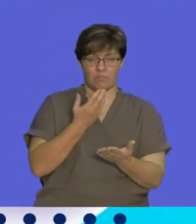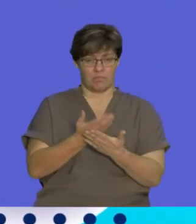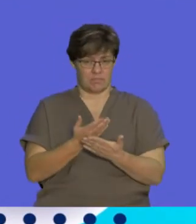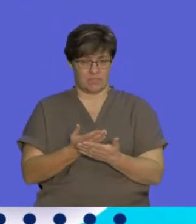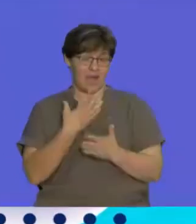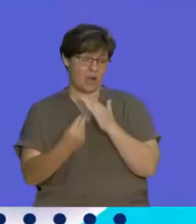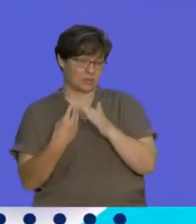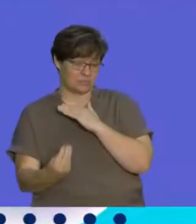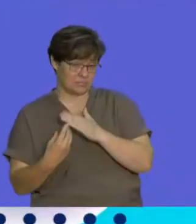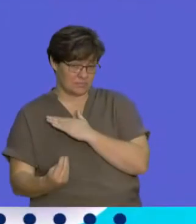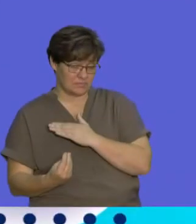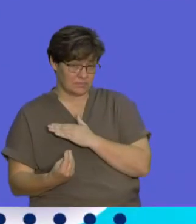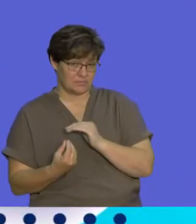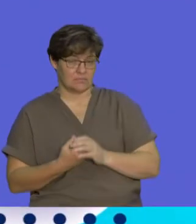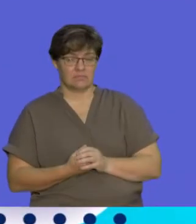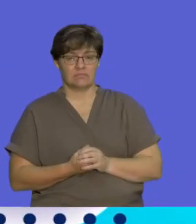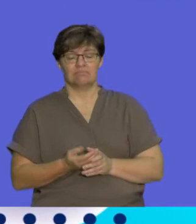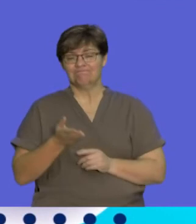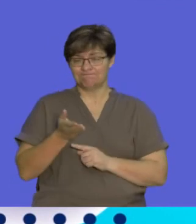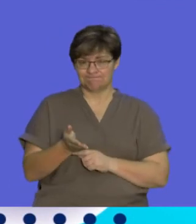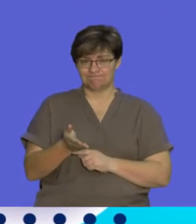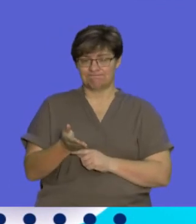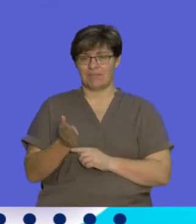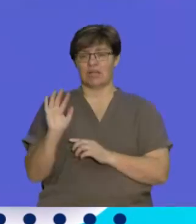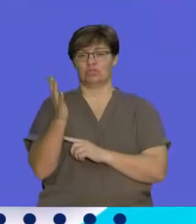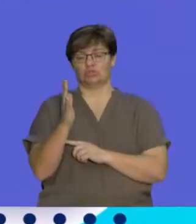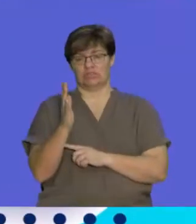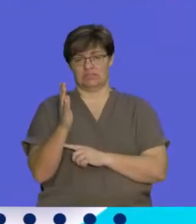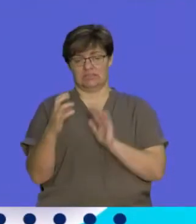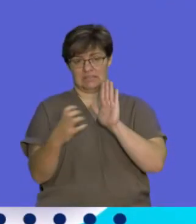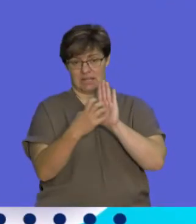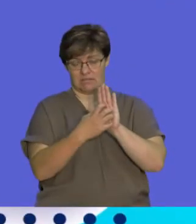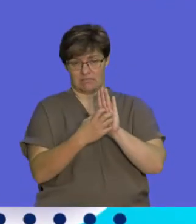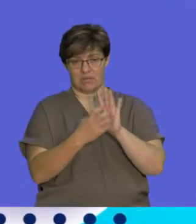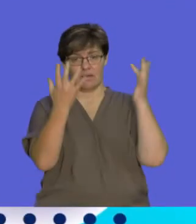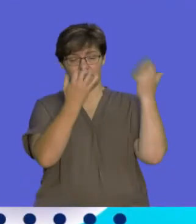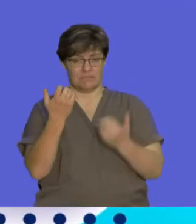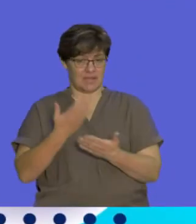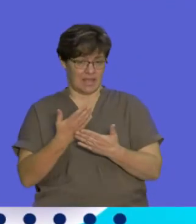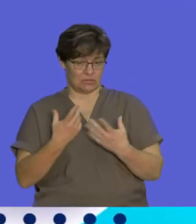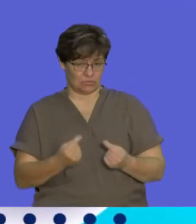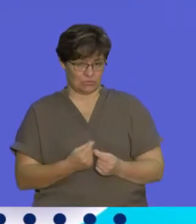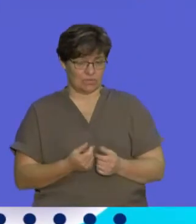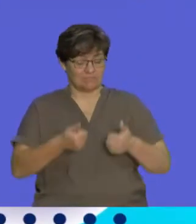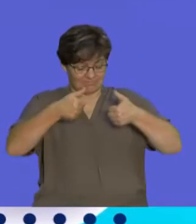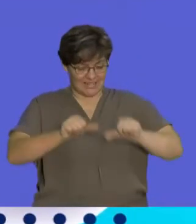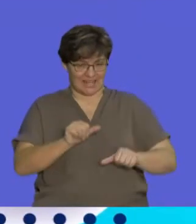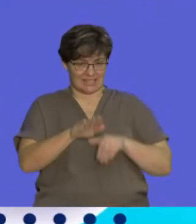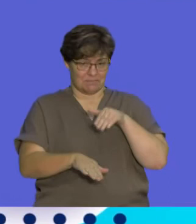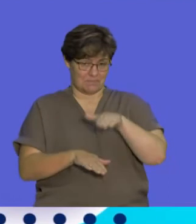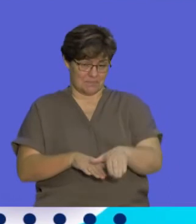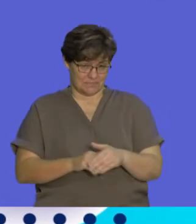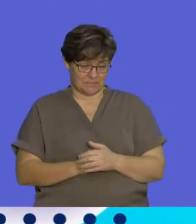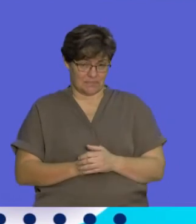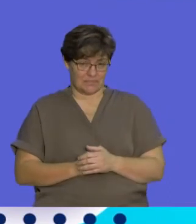outcomes, I can put those onto the tree diagram and then do the calculation. So that's my next step. In each